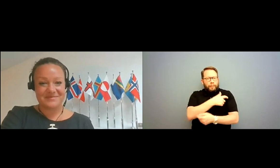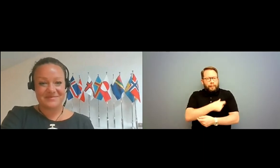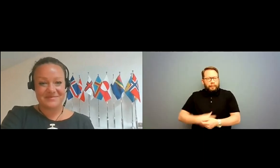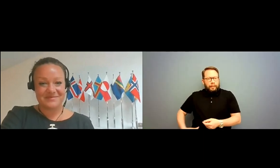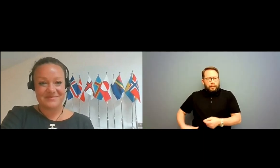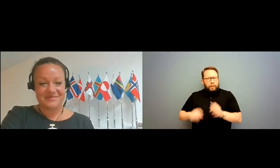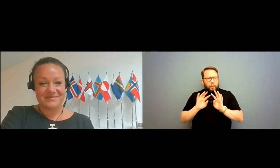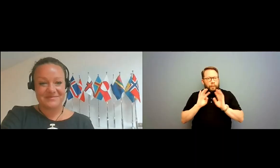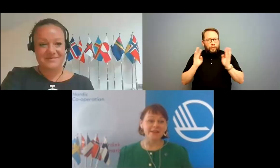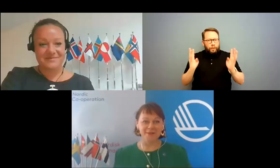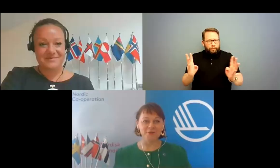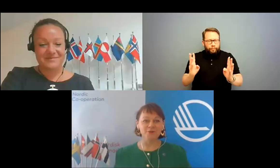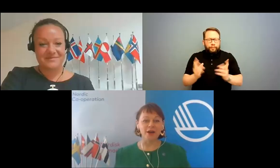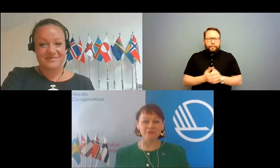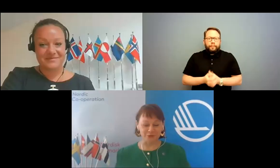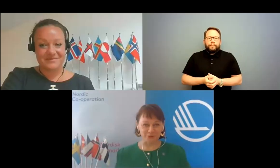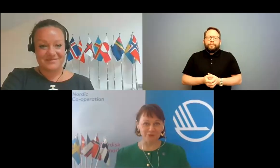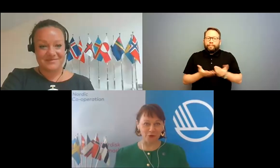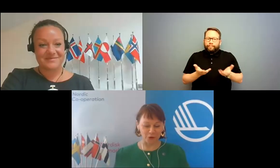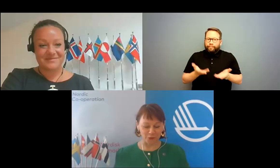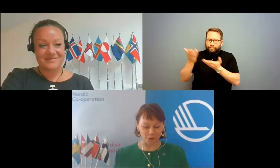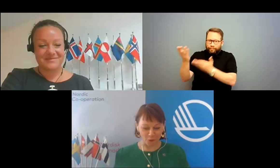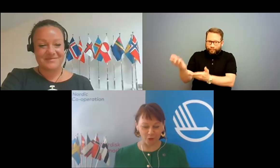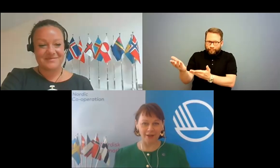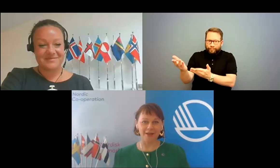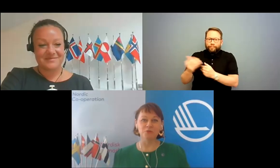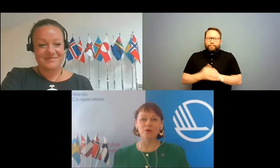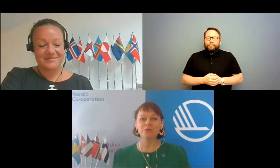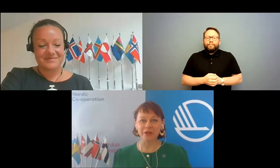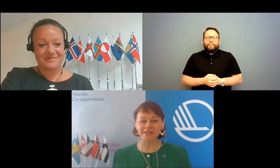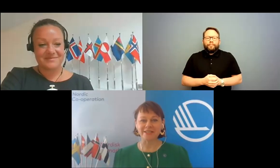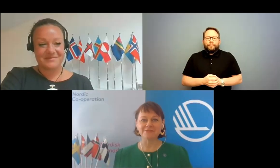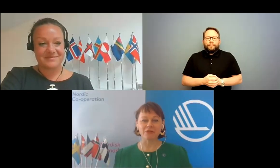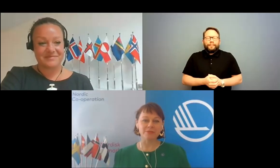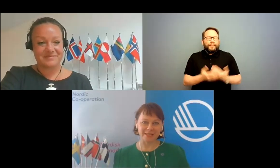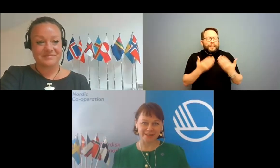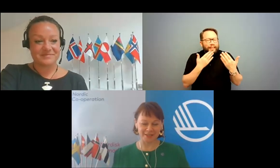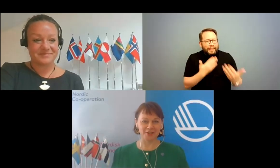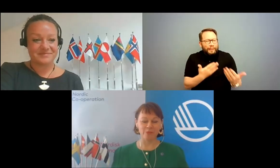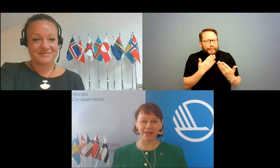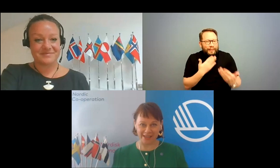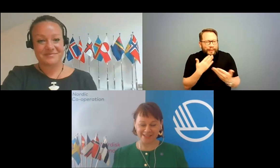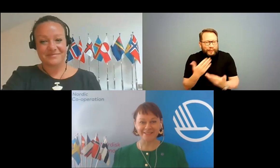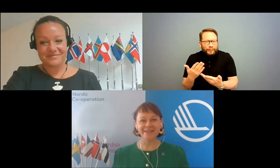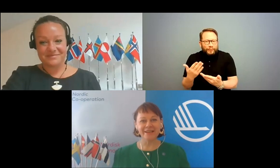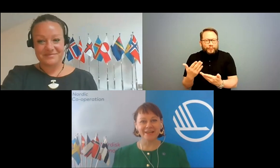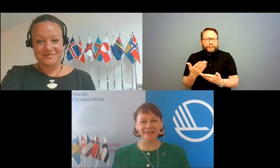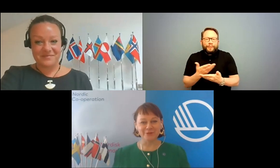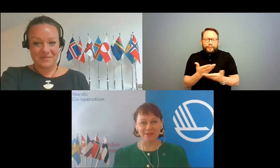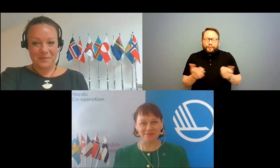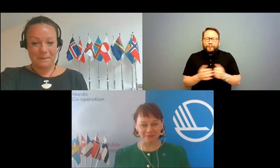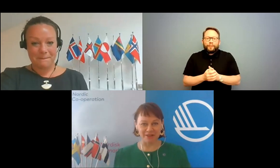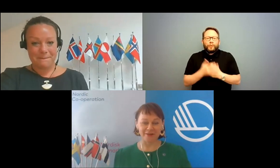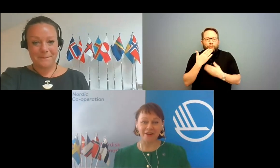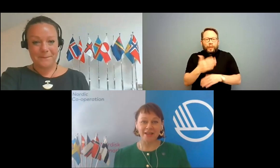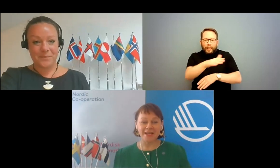Thank you, Maria, and good afternoon for you all, and warm greetings from sunny Copenhagen to